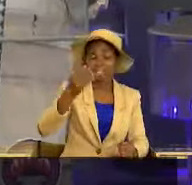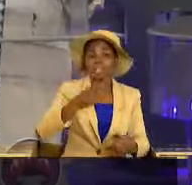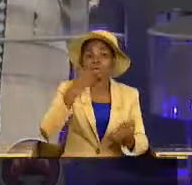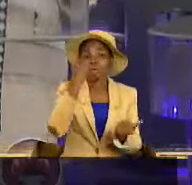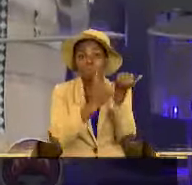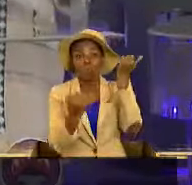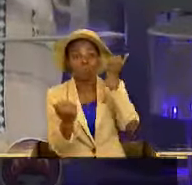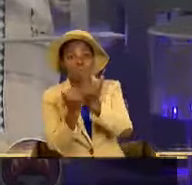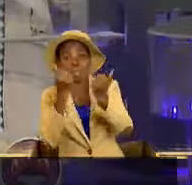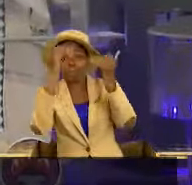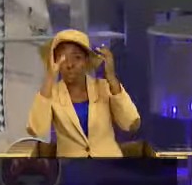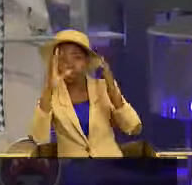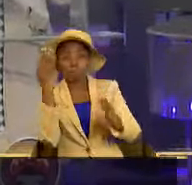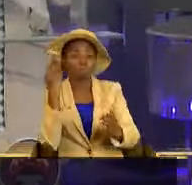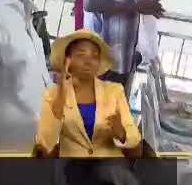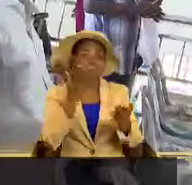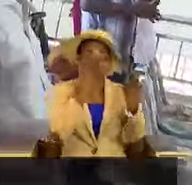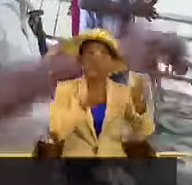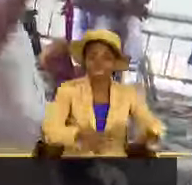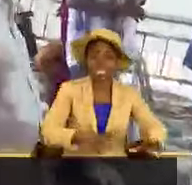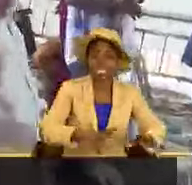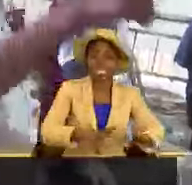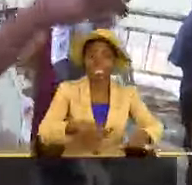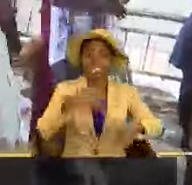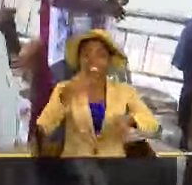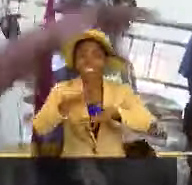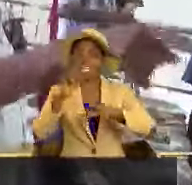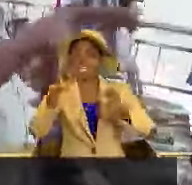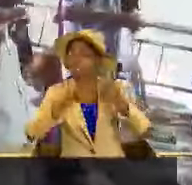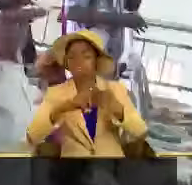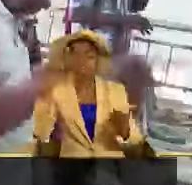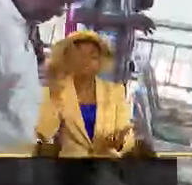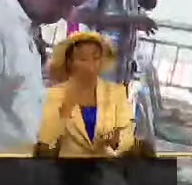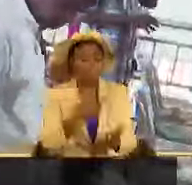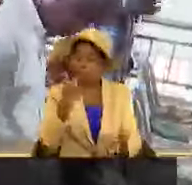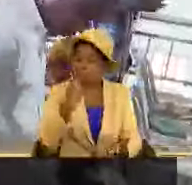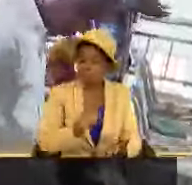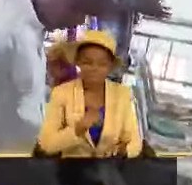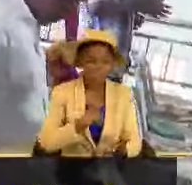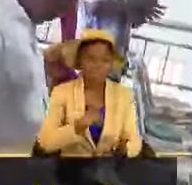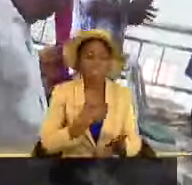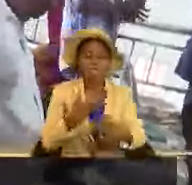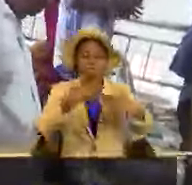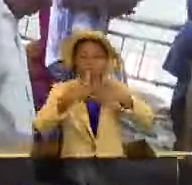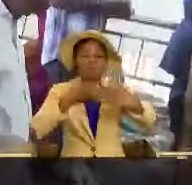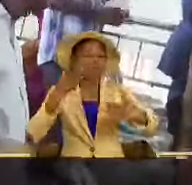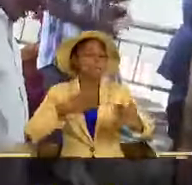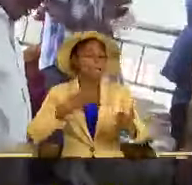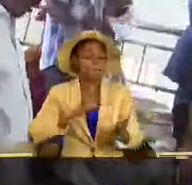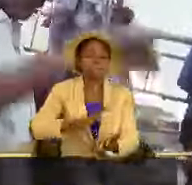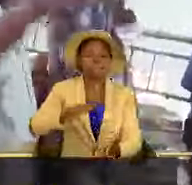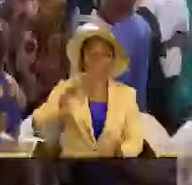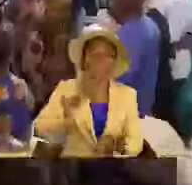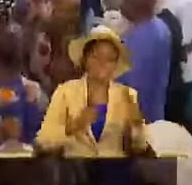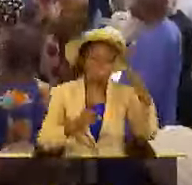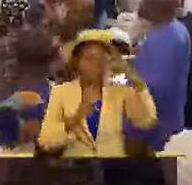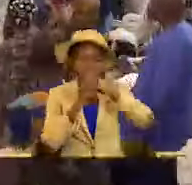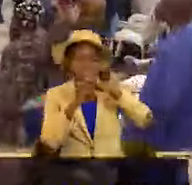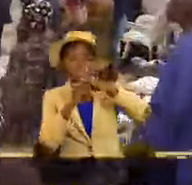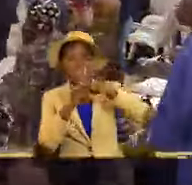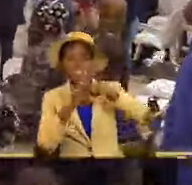orain to stop him before my glory manifest back fire and destroy your